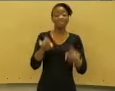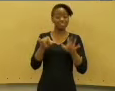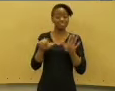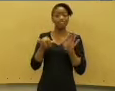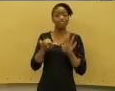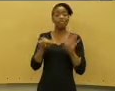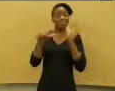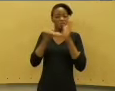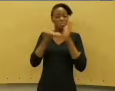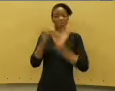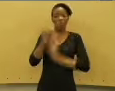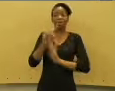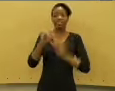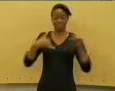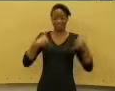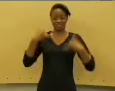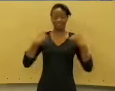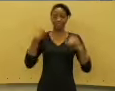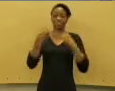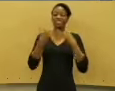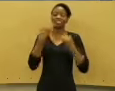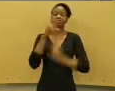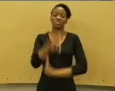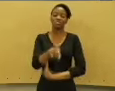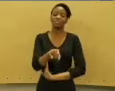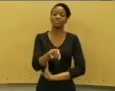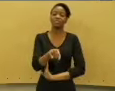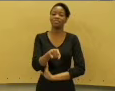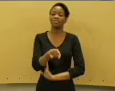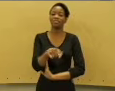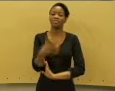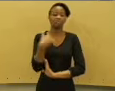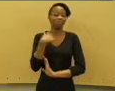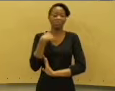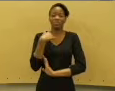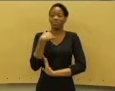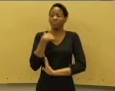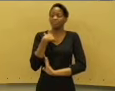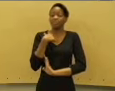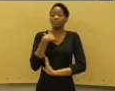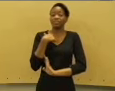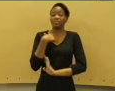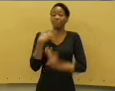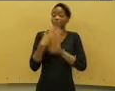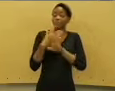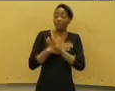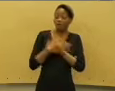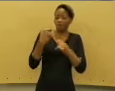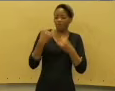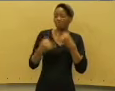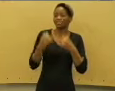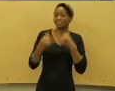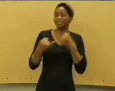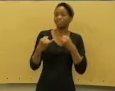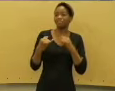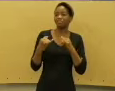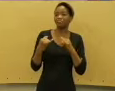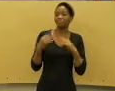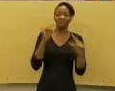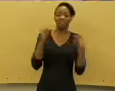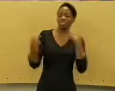own. And we get shamed for our sex before we even have it. So why not go at